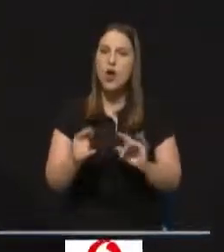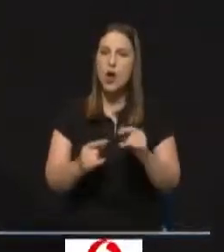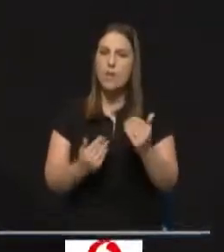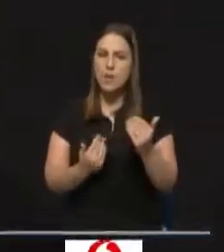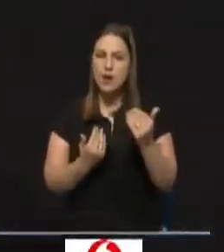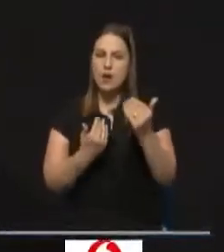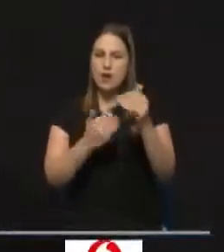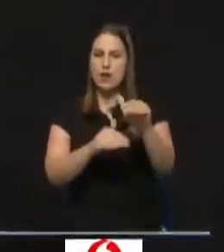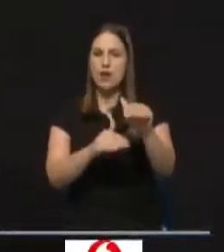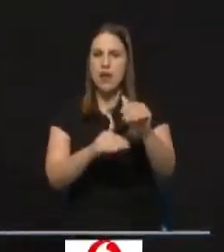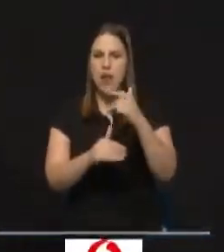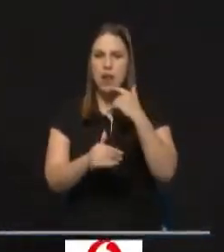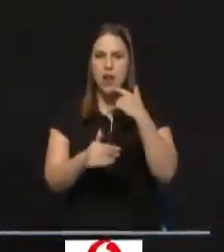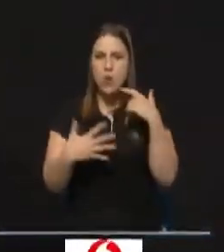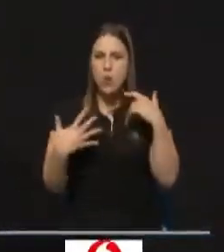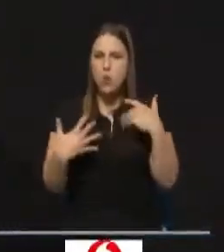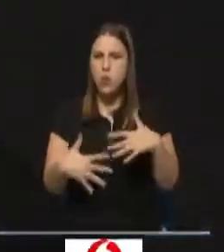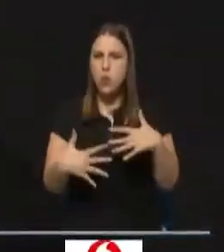Europe has